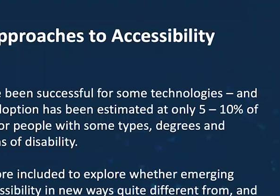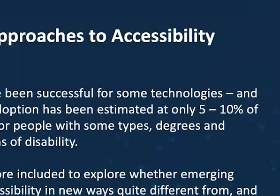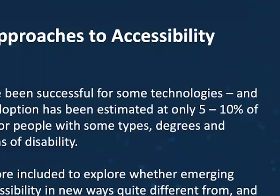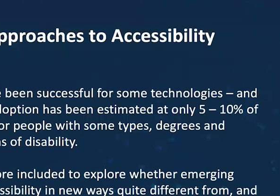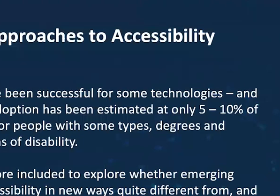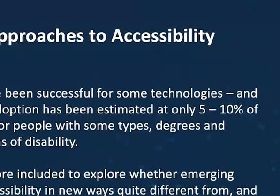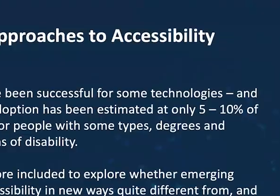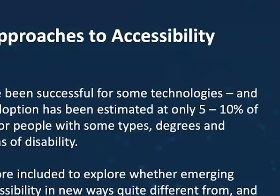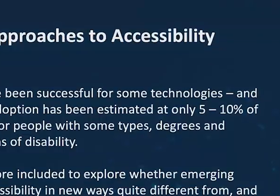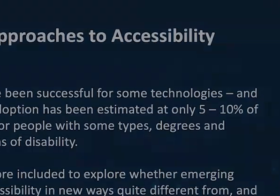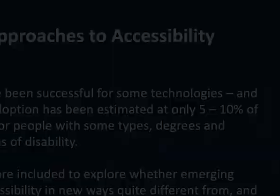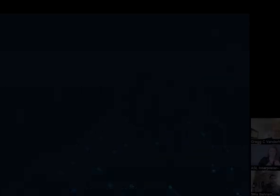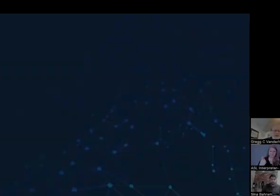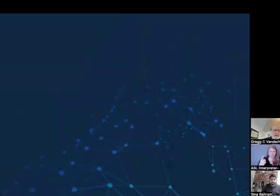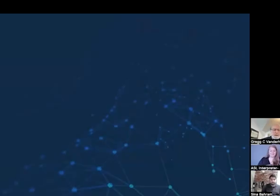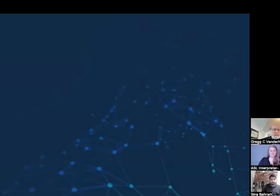futureofinterface.org/bios.